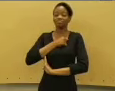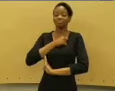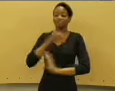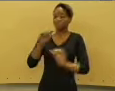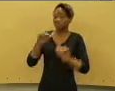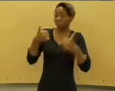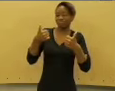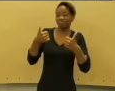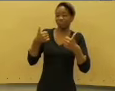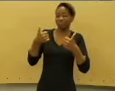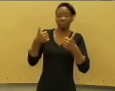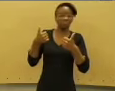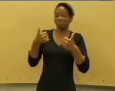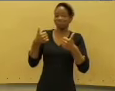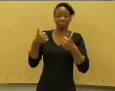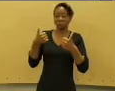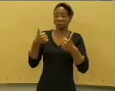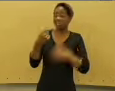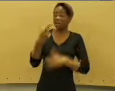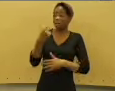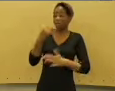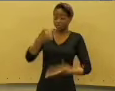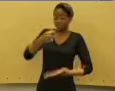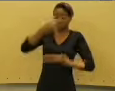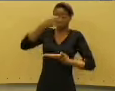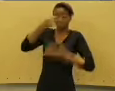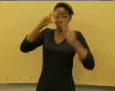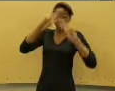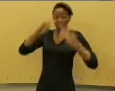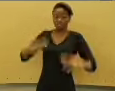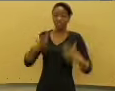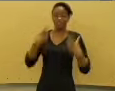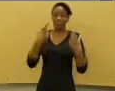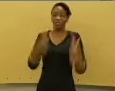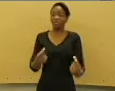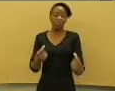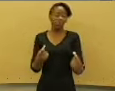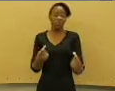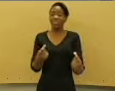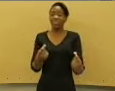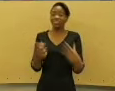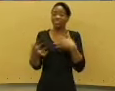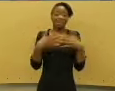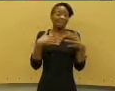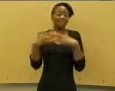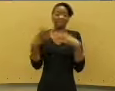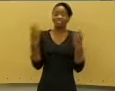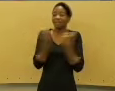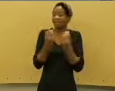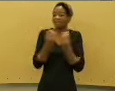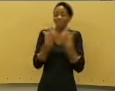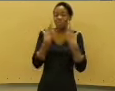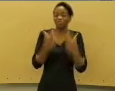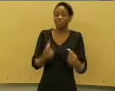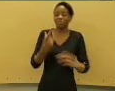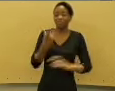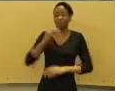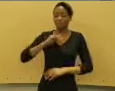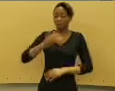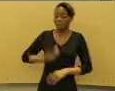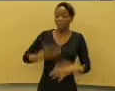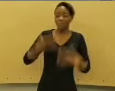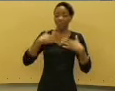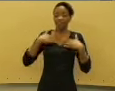So getting funding to try and get research, getting funding to try and do anything that's related to women's